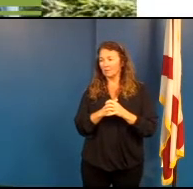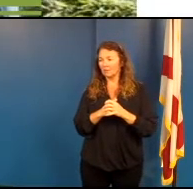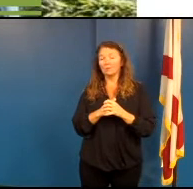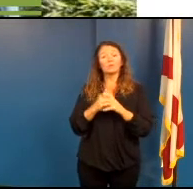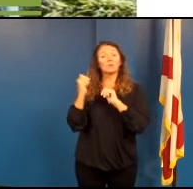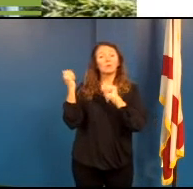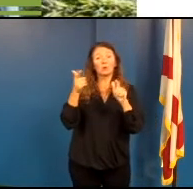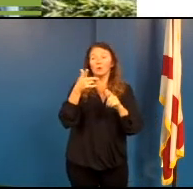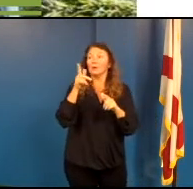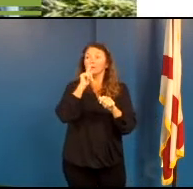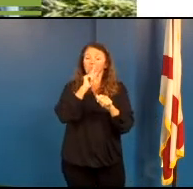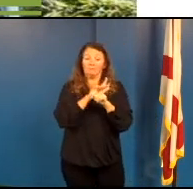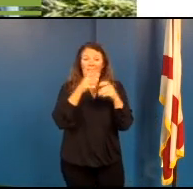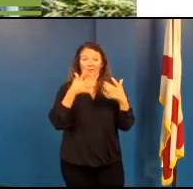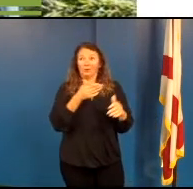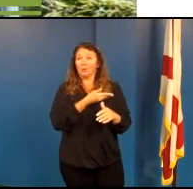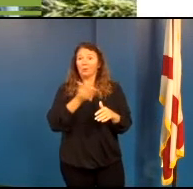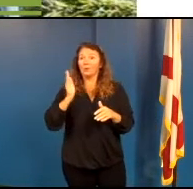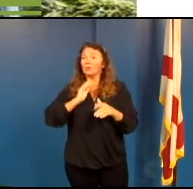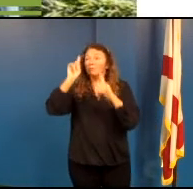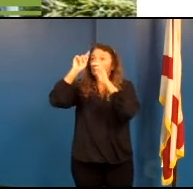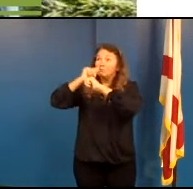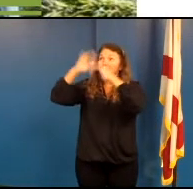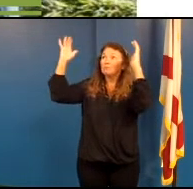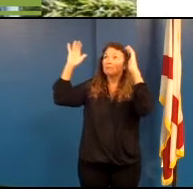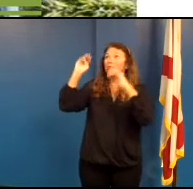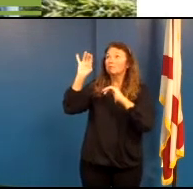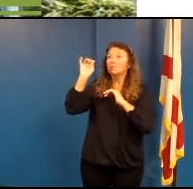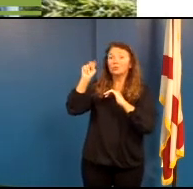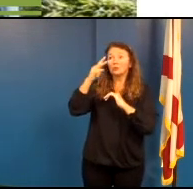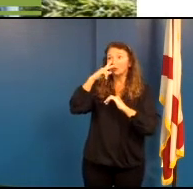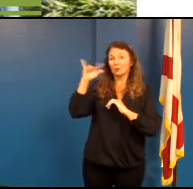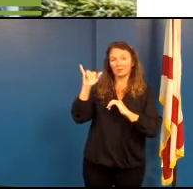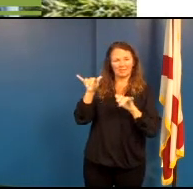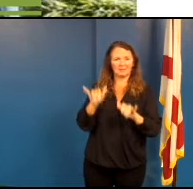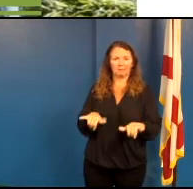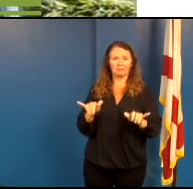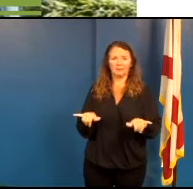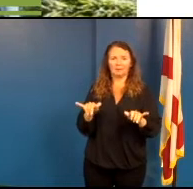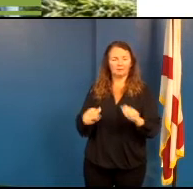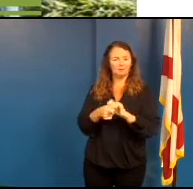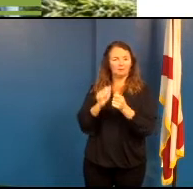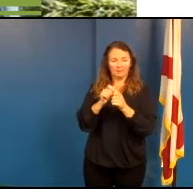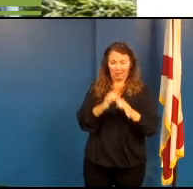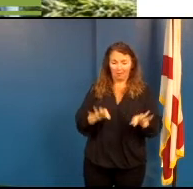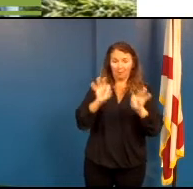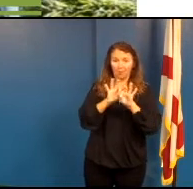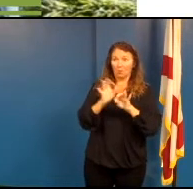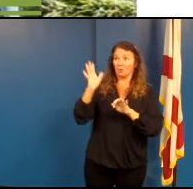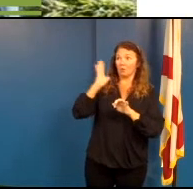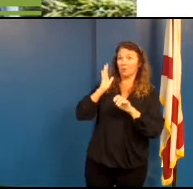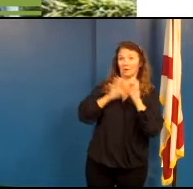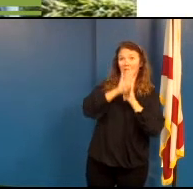you reaffirmed, the mission and the vision was still, you know, as important today as it was when it